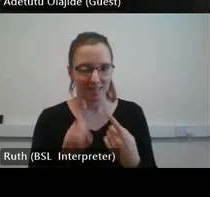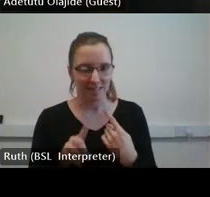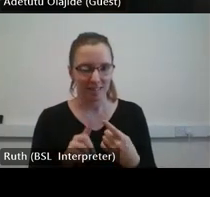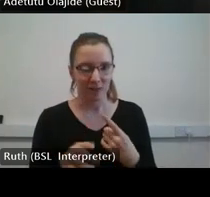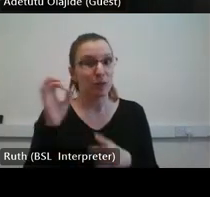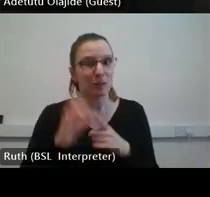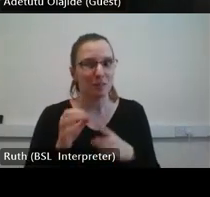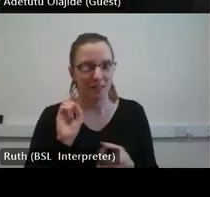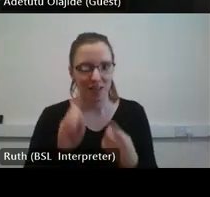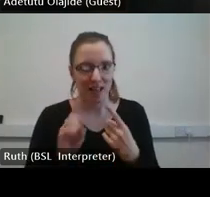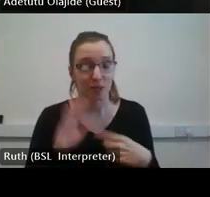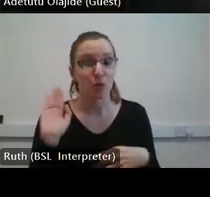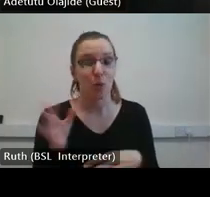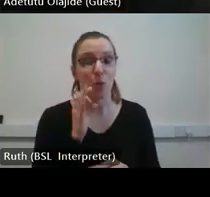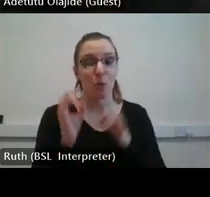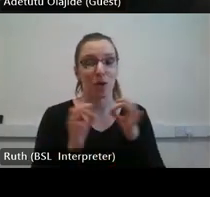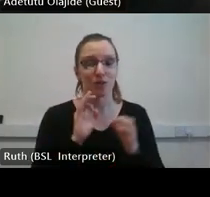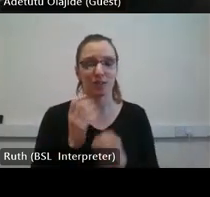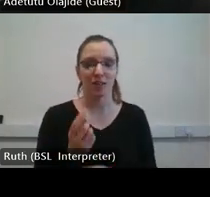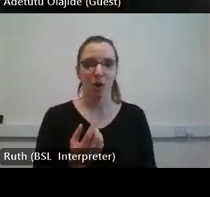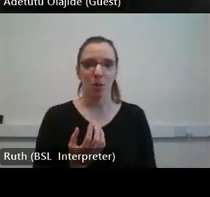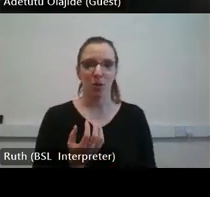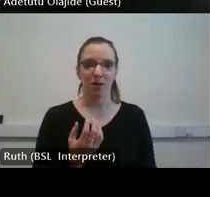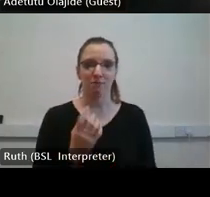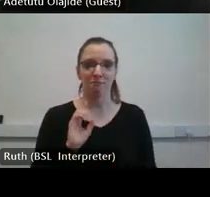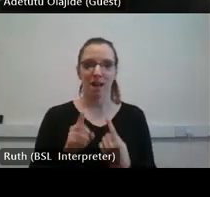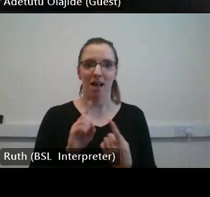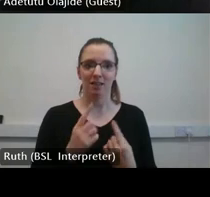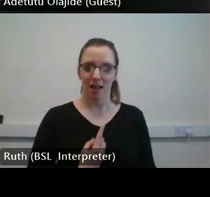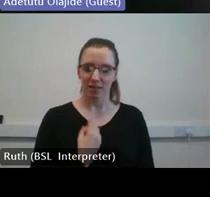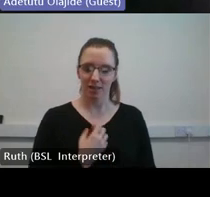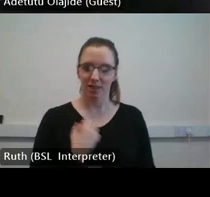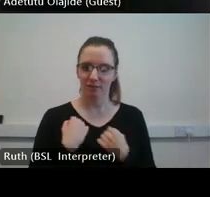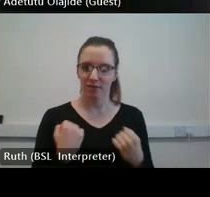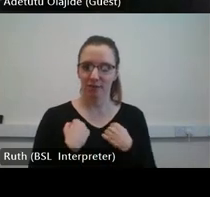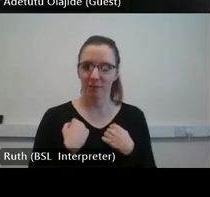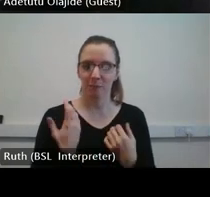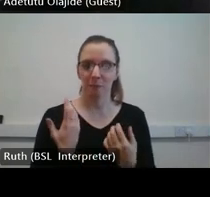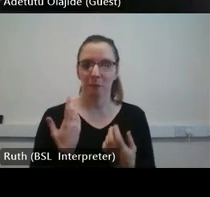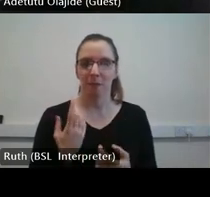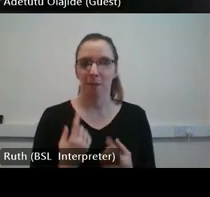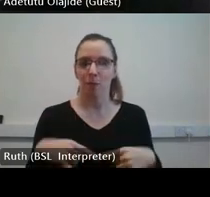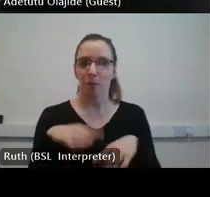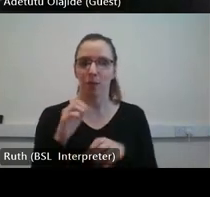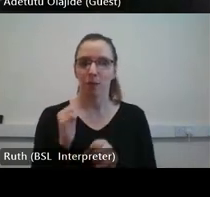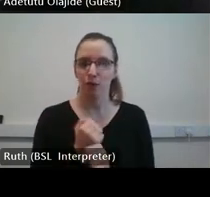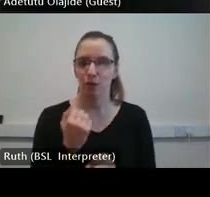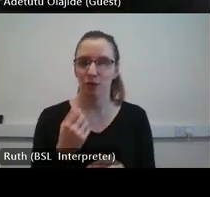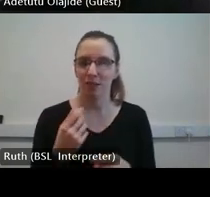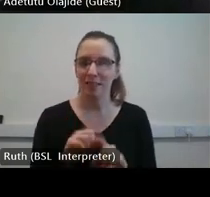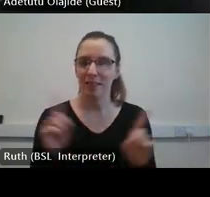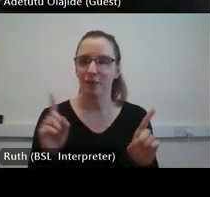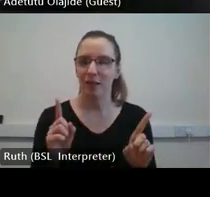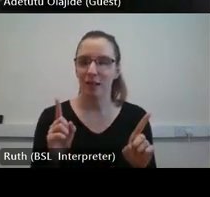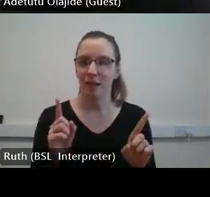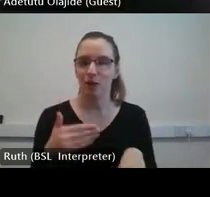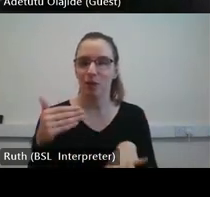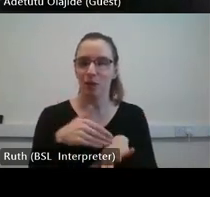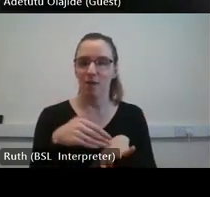all of the questions asked, we can answer those questions ourselves around what we would do differently and affect our professional